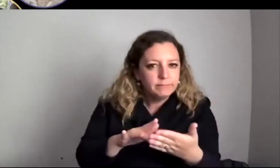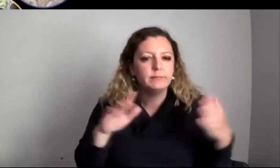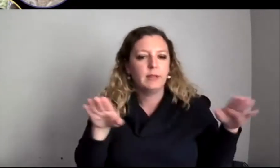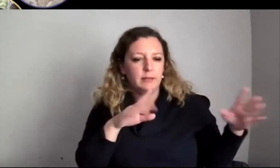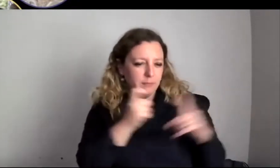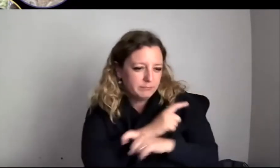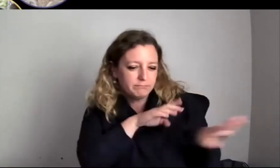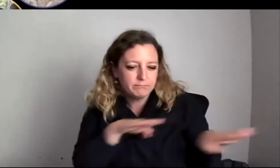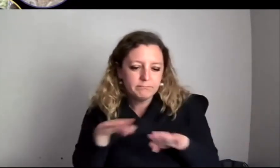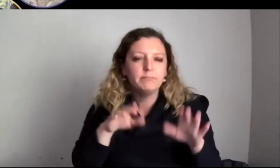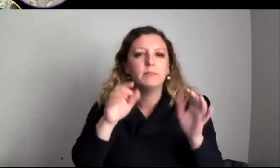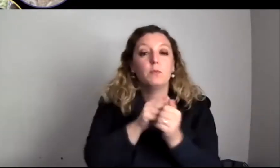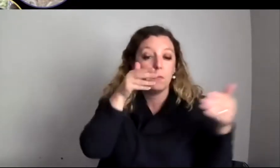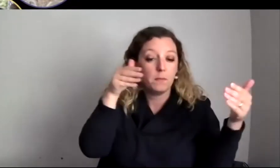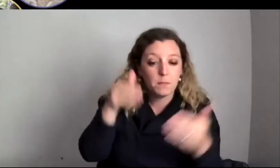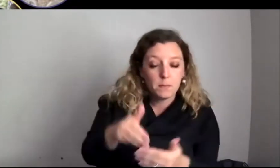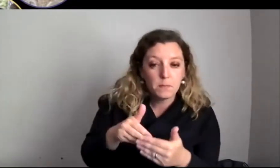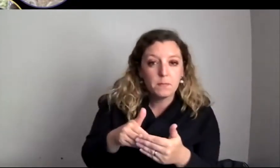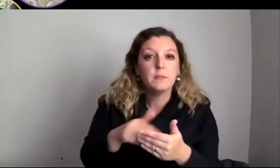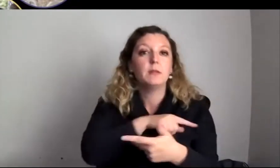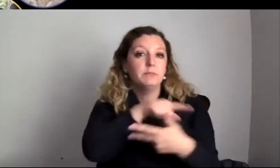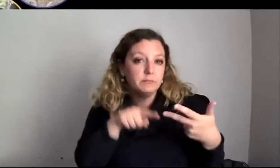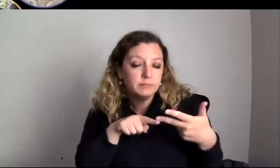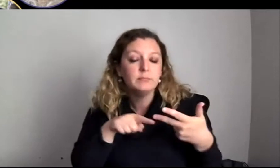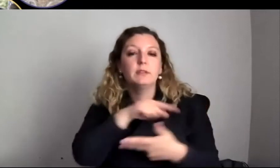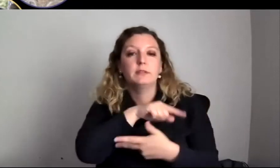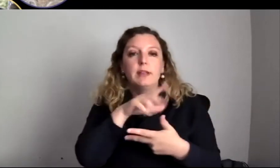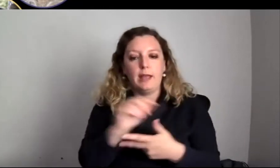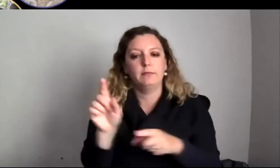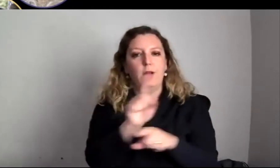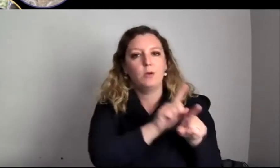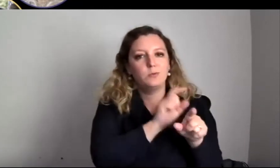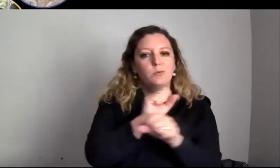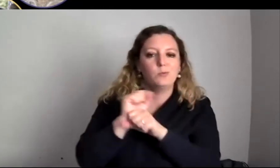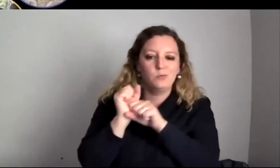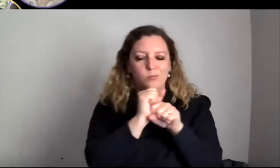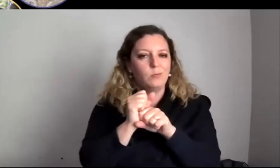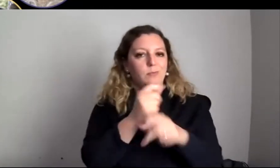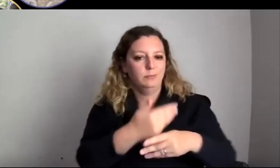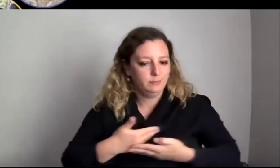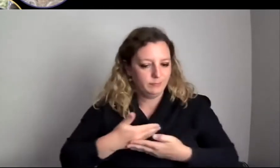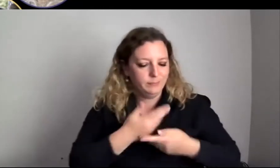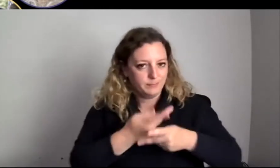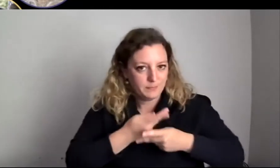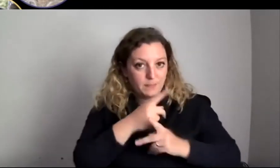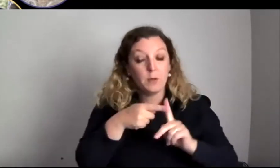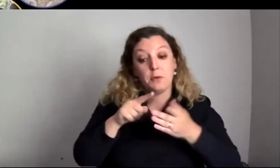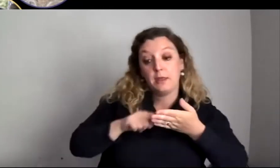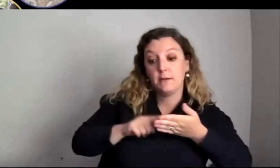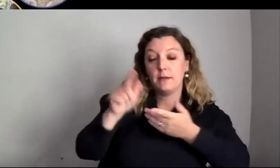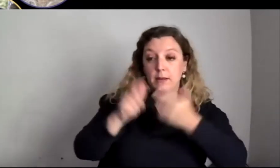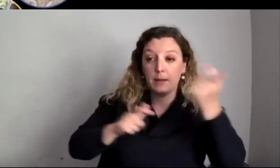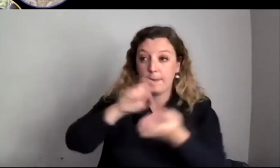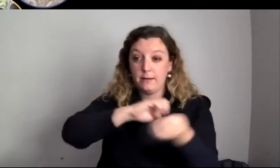behaviors, with a focus on fission-fusion social dynamics and cooperative infant care. However, when investigating larger